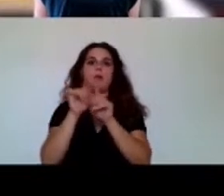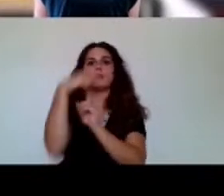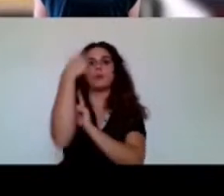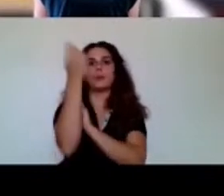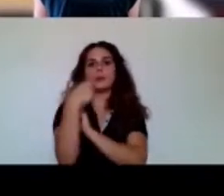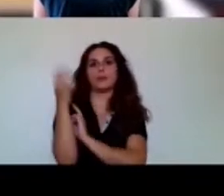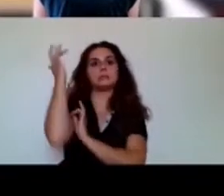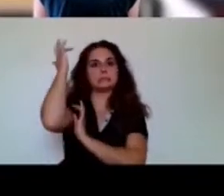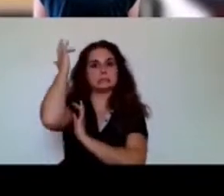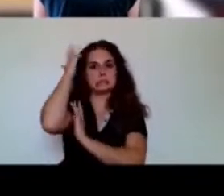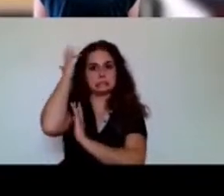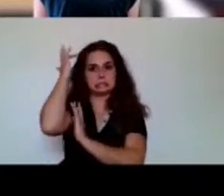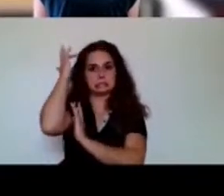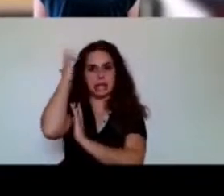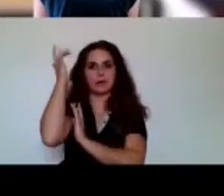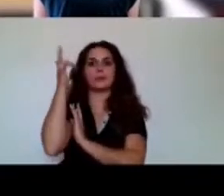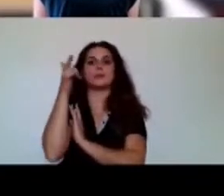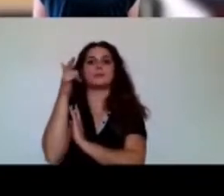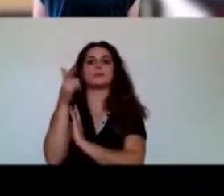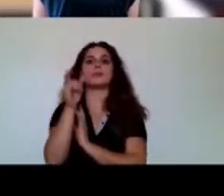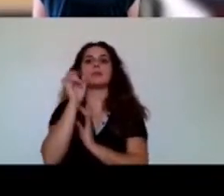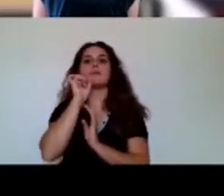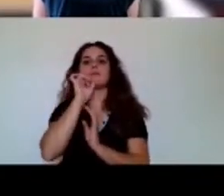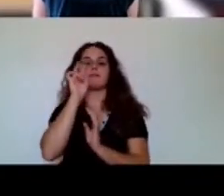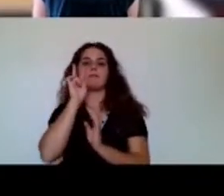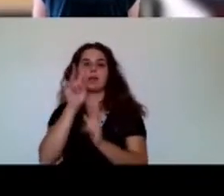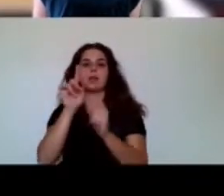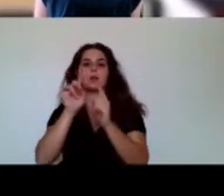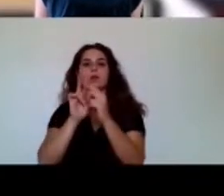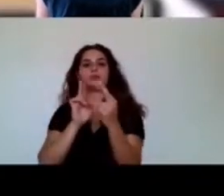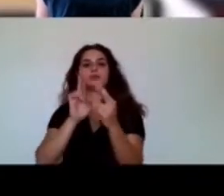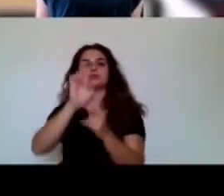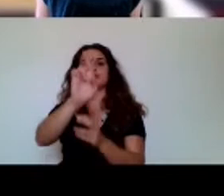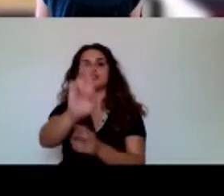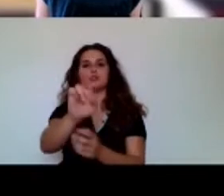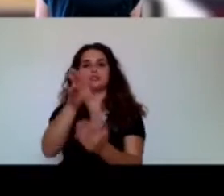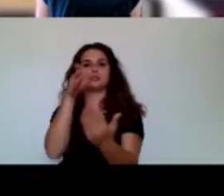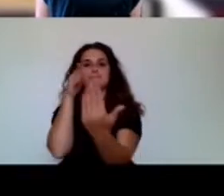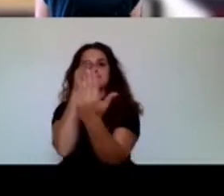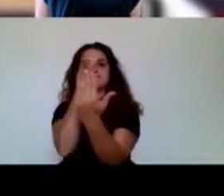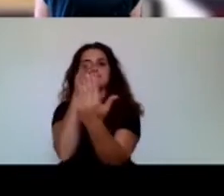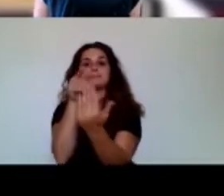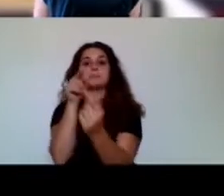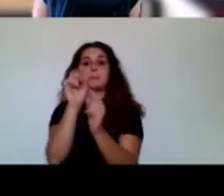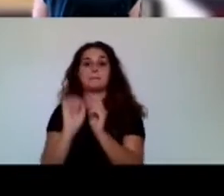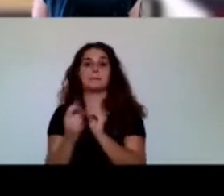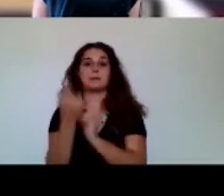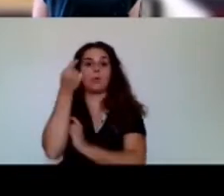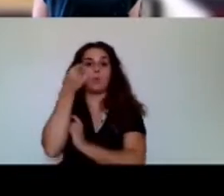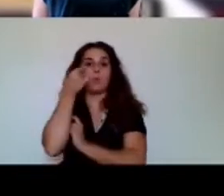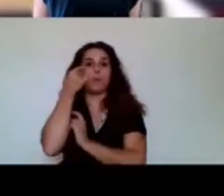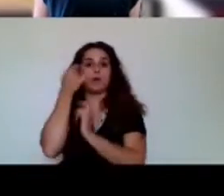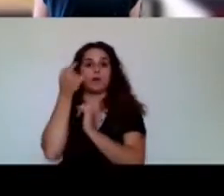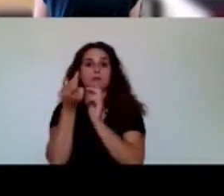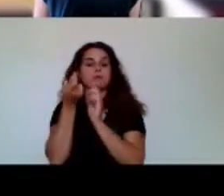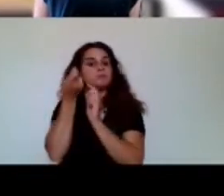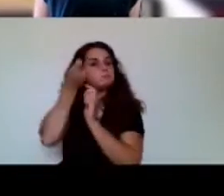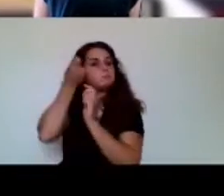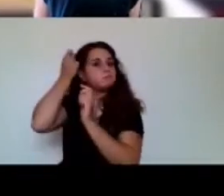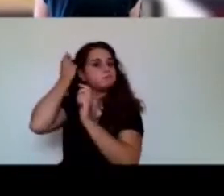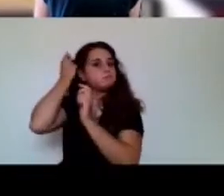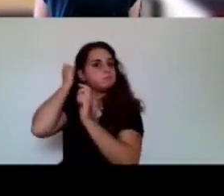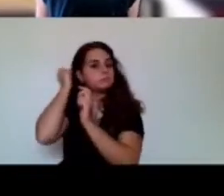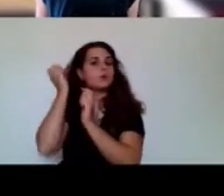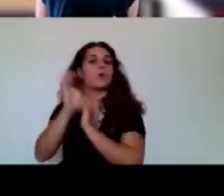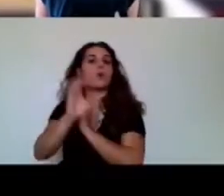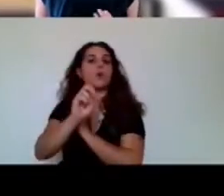a subject looking at the targets on the wall. The visual inputs, of course, come in through the eye. They go into the visual cortex, and the